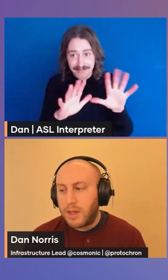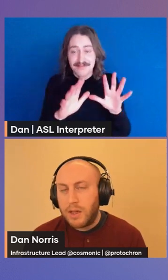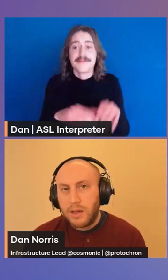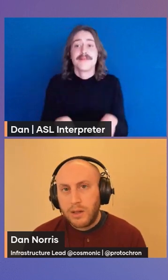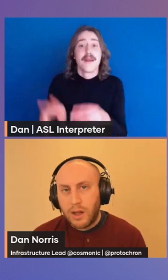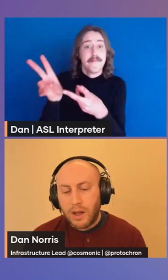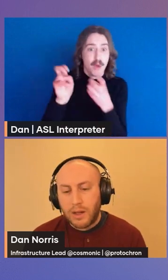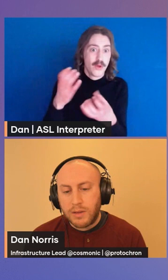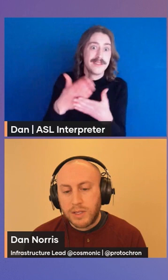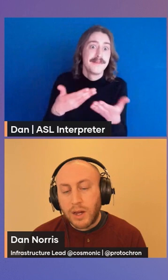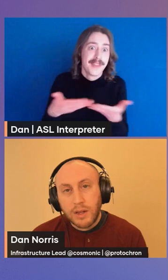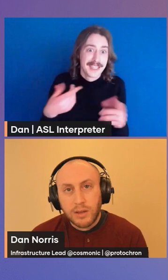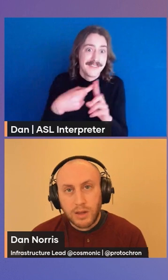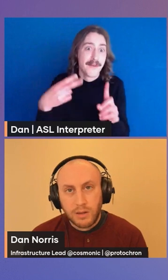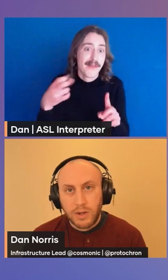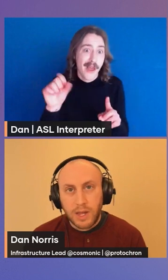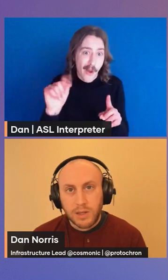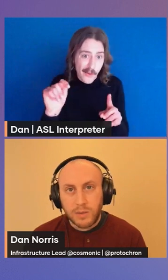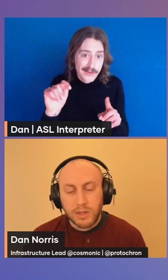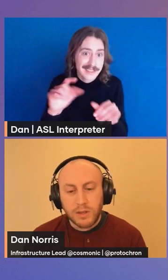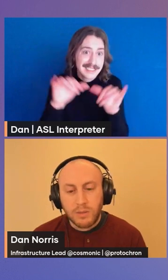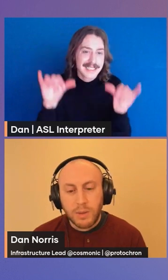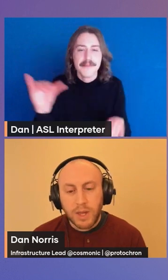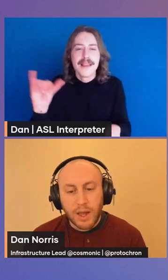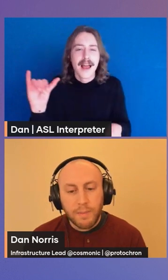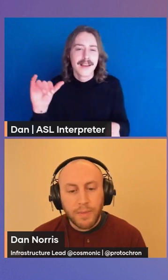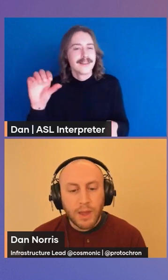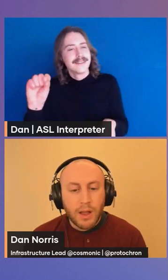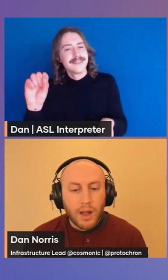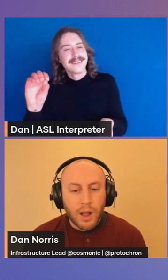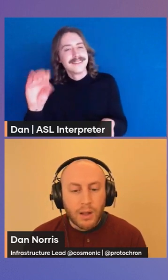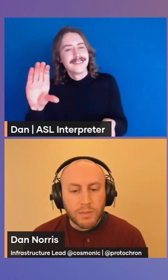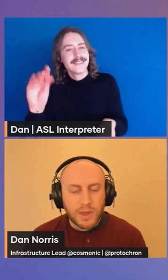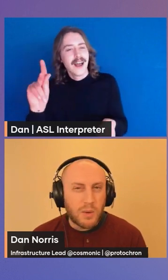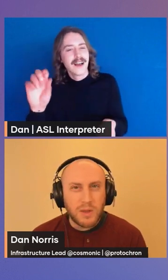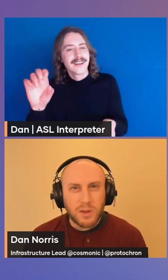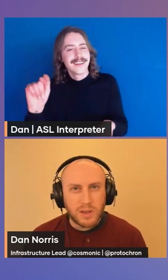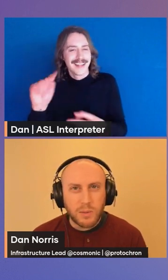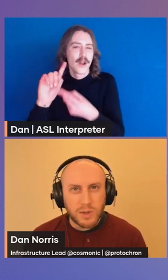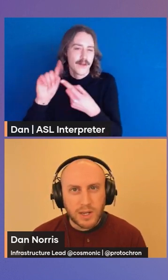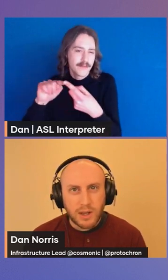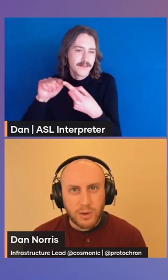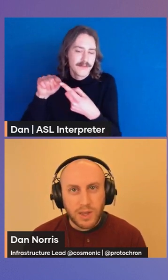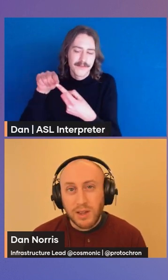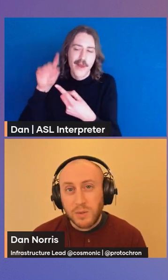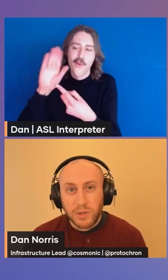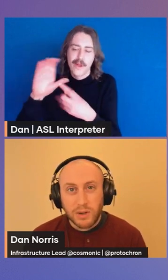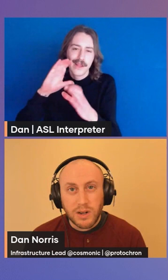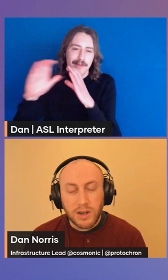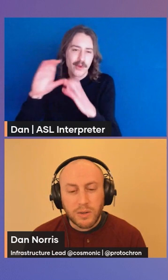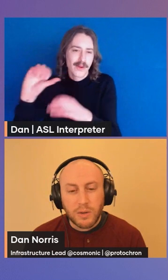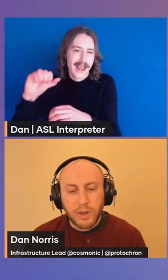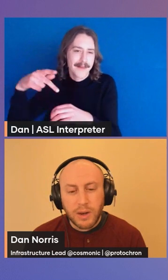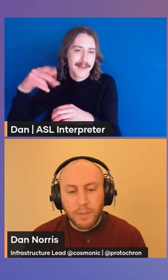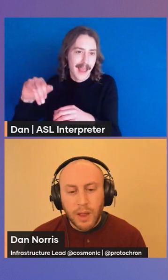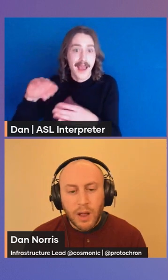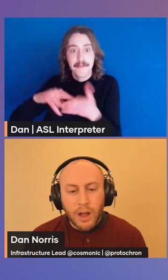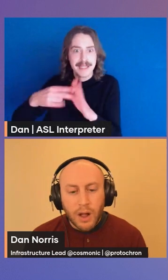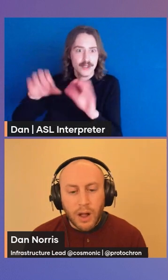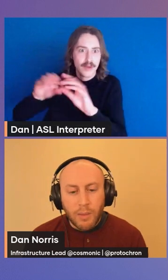a socket that communicates with the Cilium API. That way you can expose that to other things, which you're going to need in a little